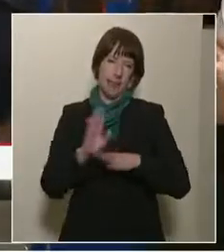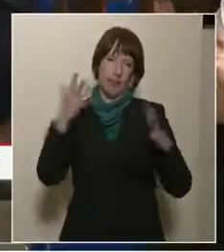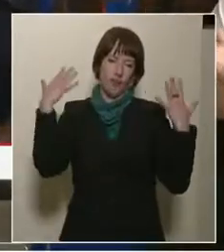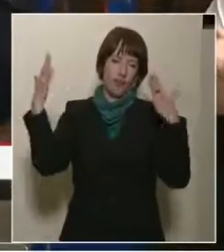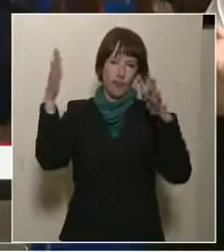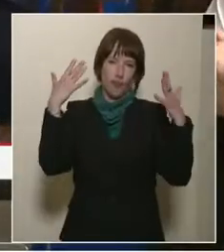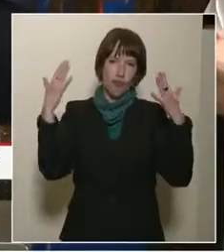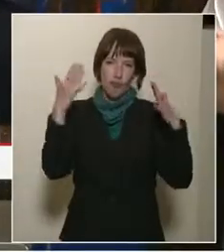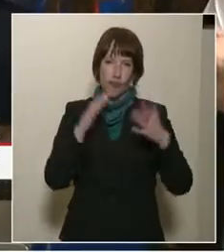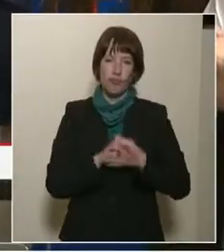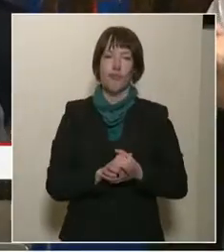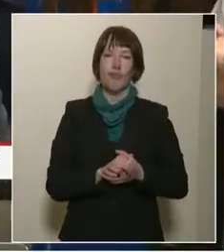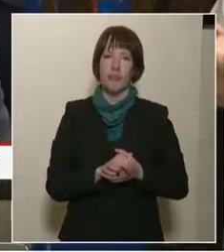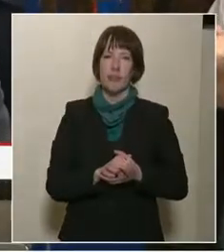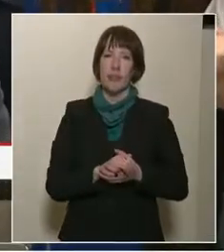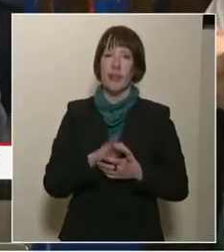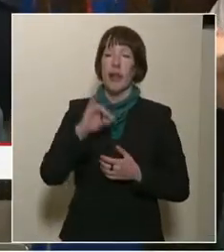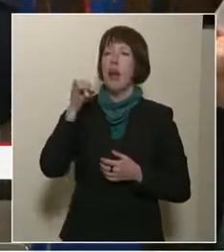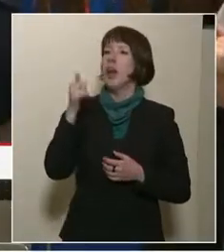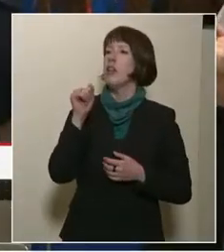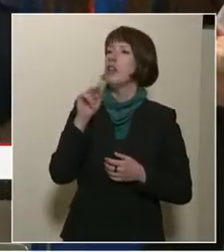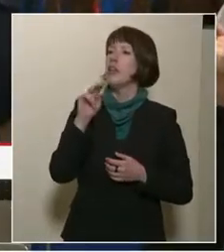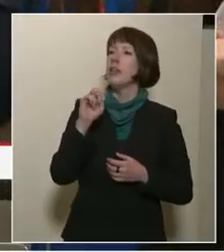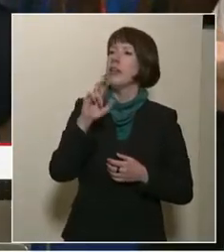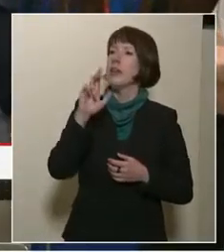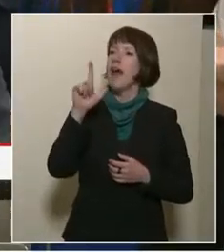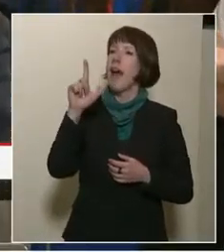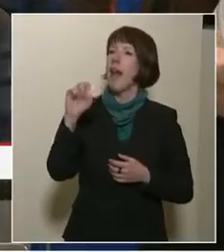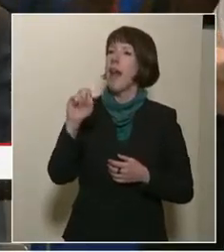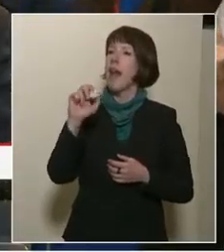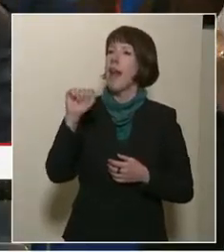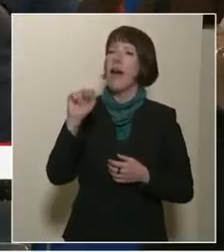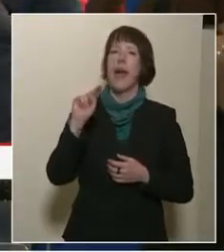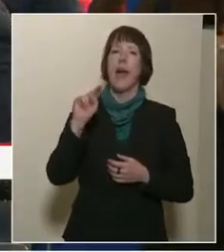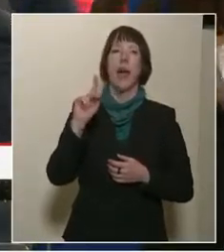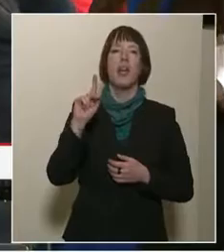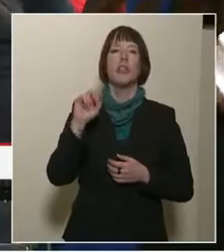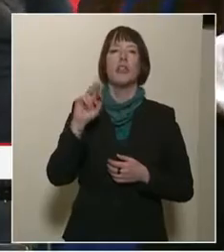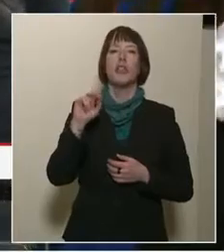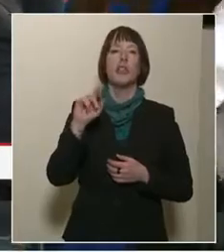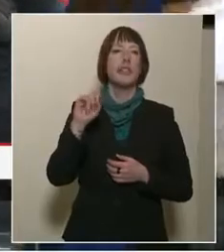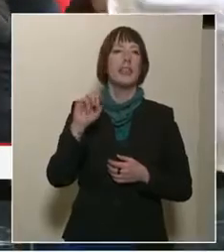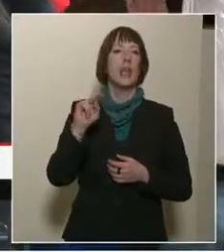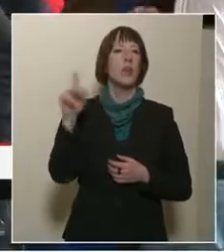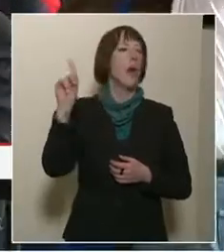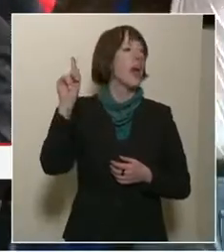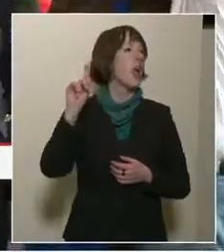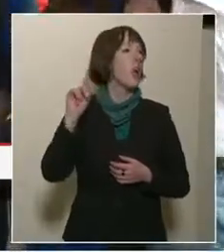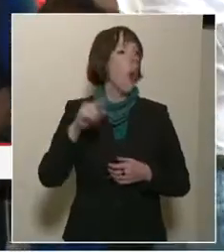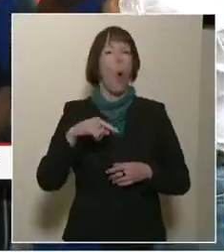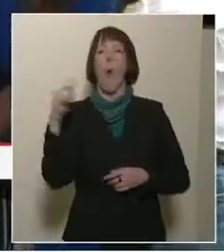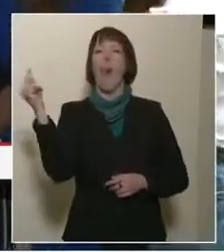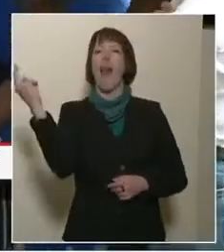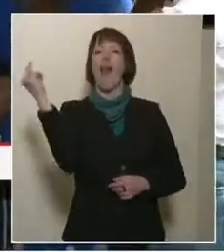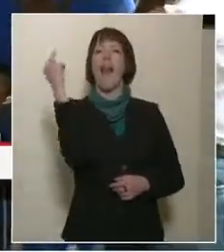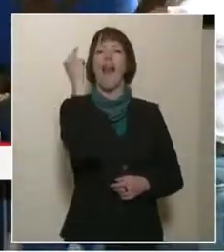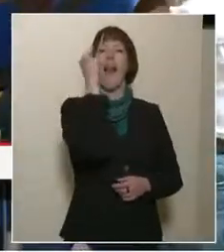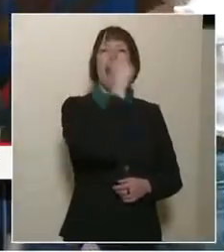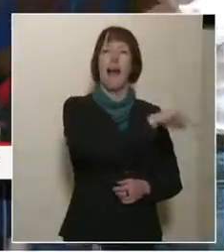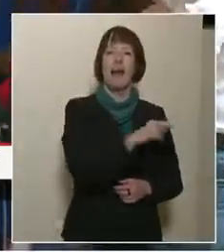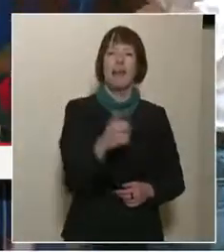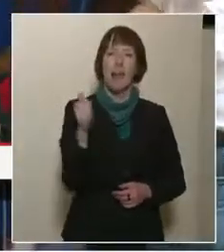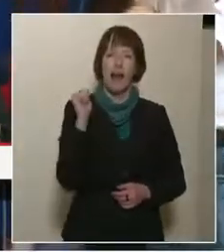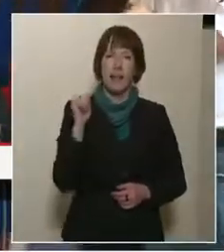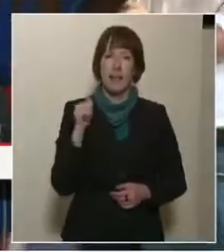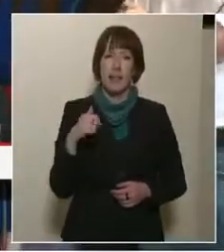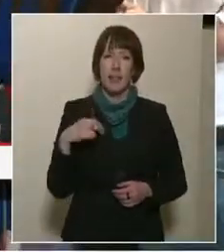for that program. And Janelle Anderson, where's Janelle Anderson? She's somewhere here. Does anybody see her? Oh, she's in the back. She's in the back. And the